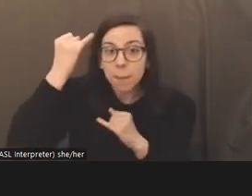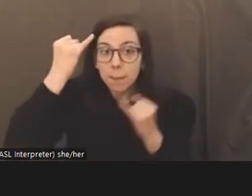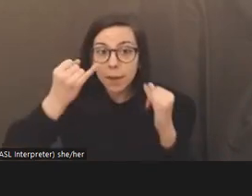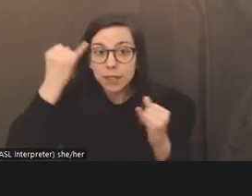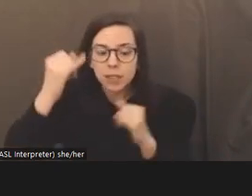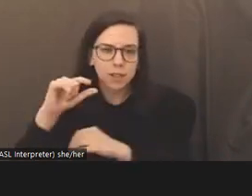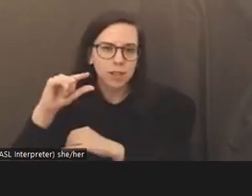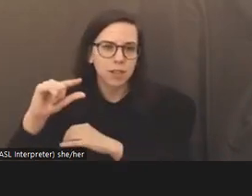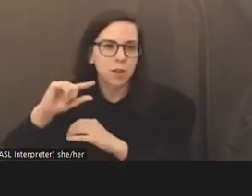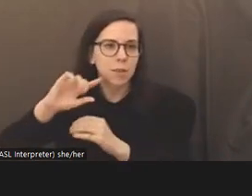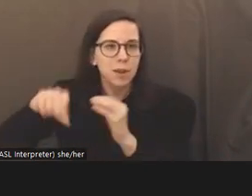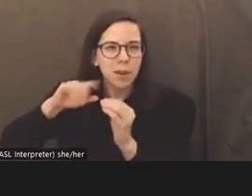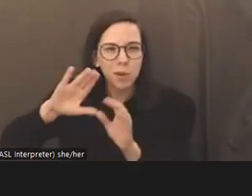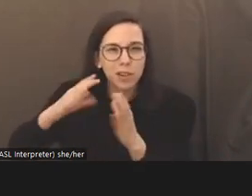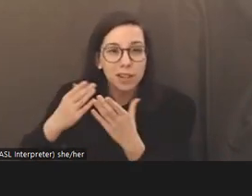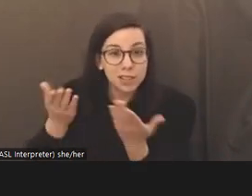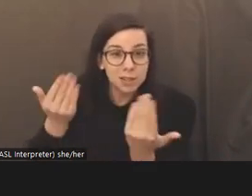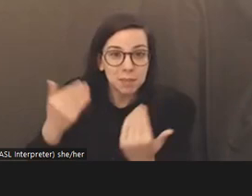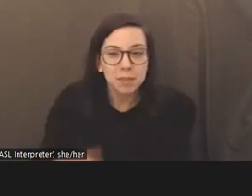little bit about your classroom.